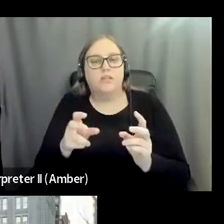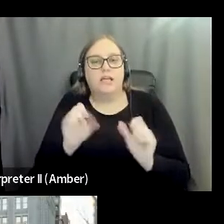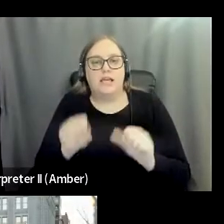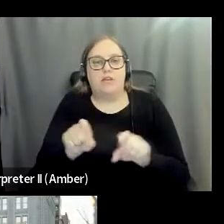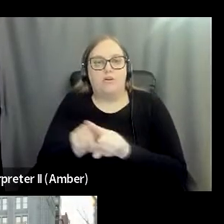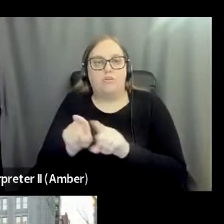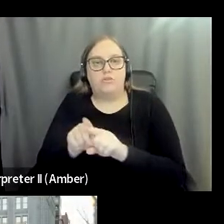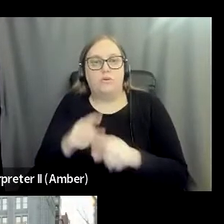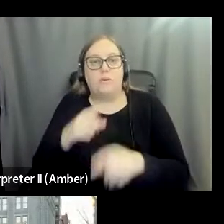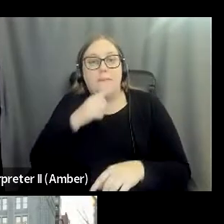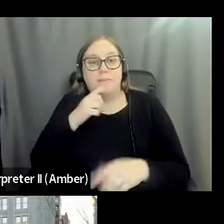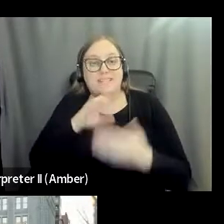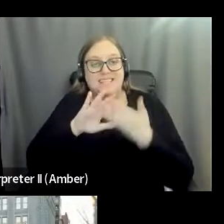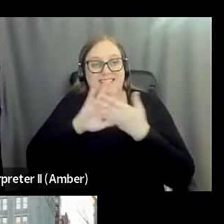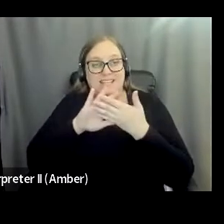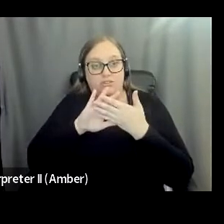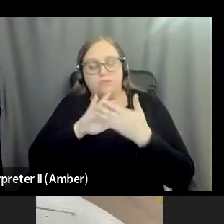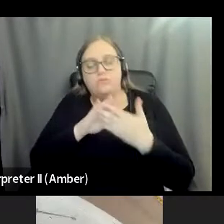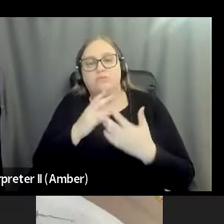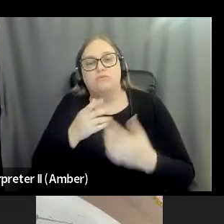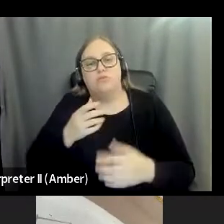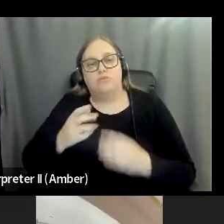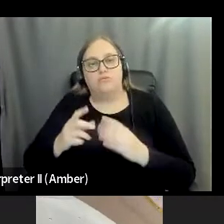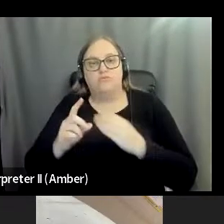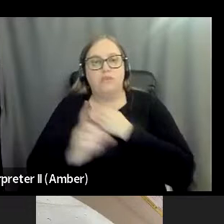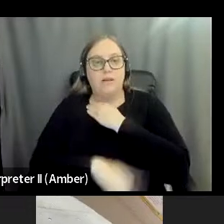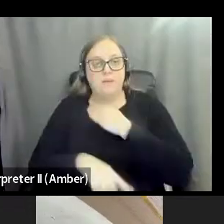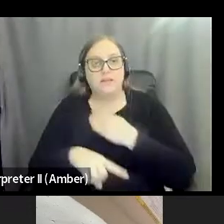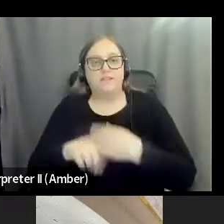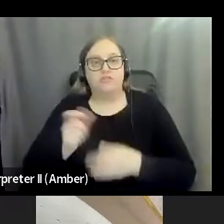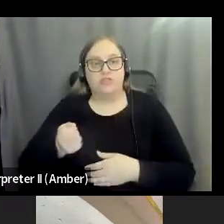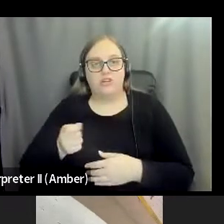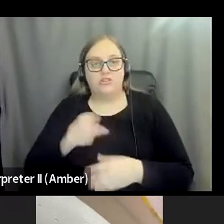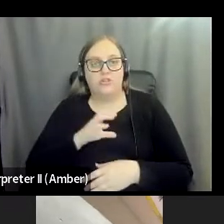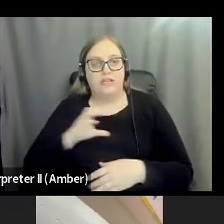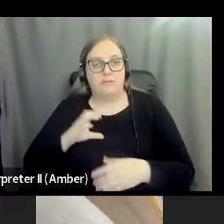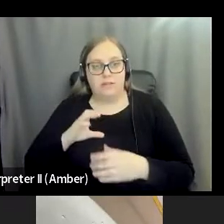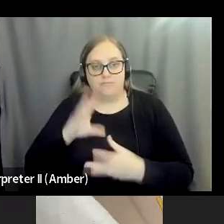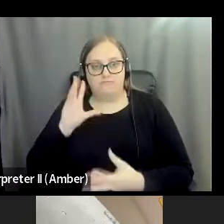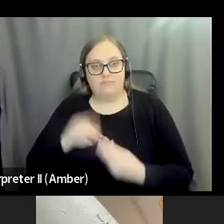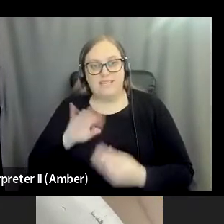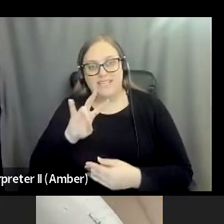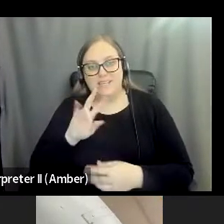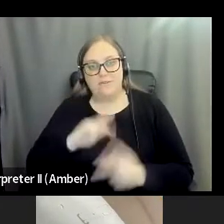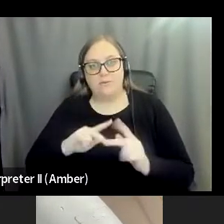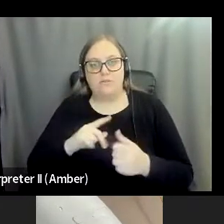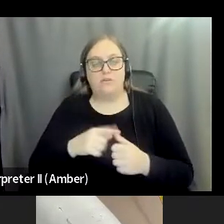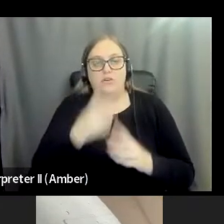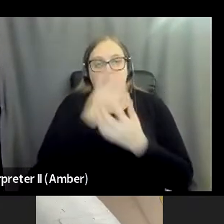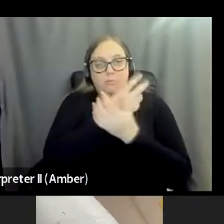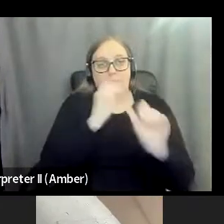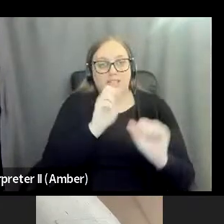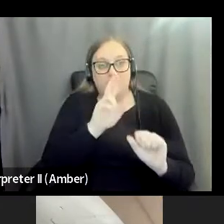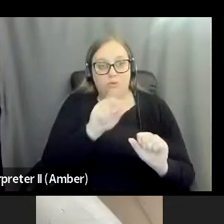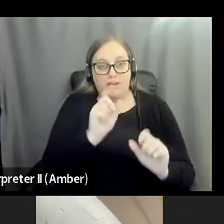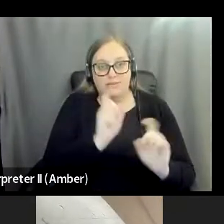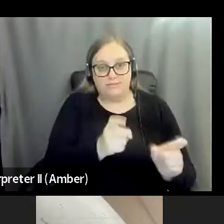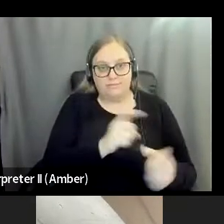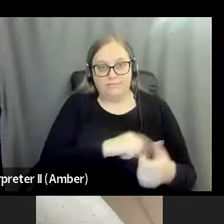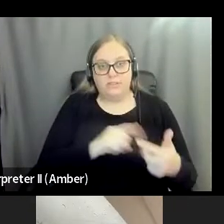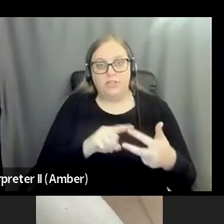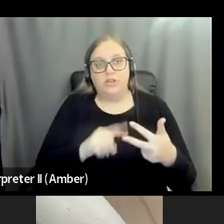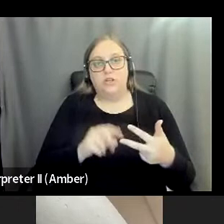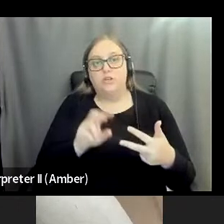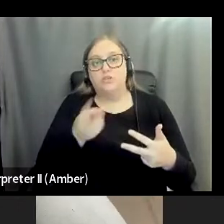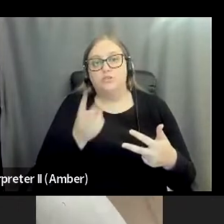judge. The commission consists of 7 members, 1 member appointed by the President of the United States, 2 members appointed by the mayor, one of whom must